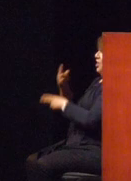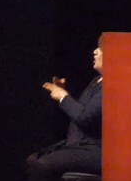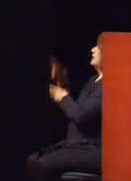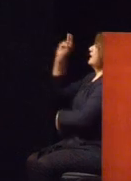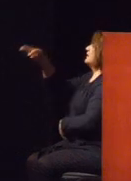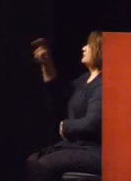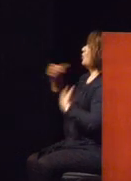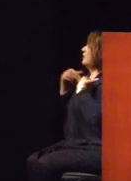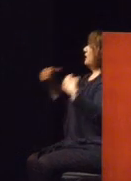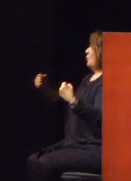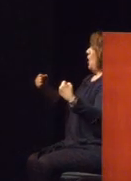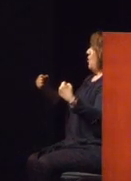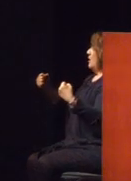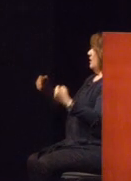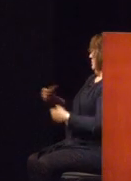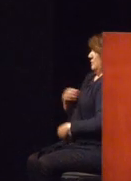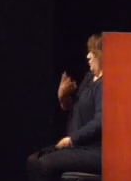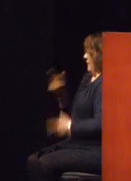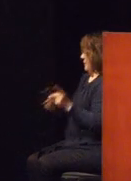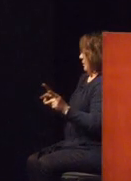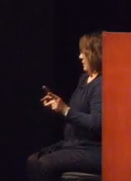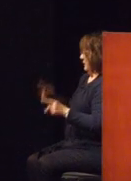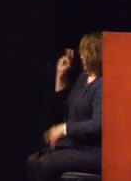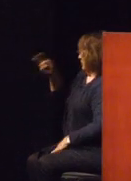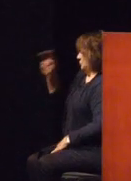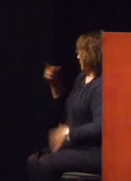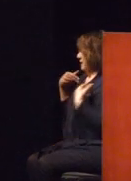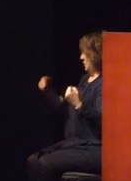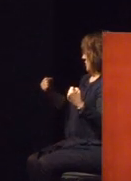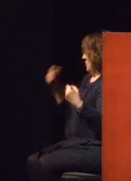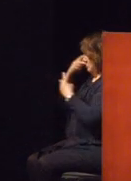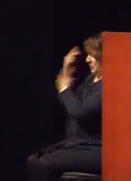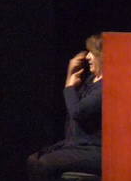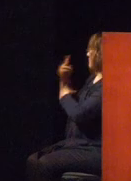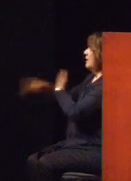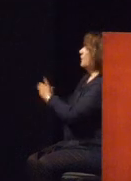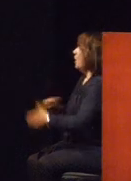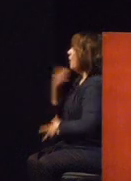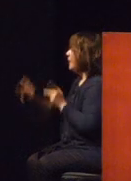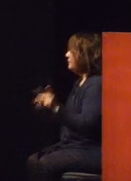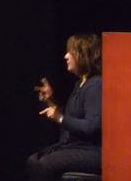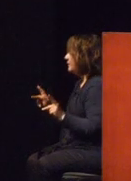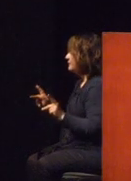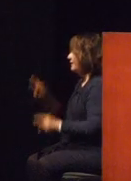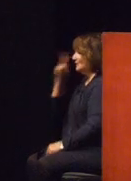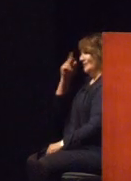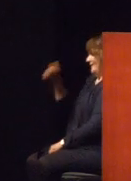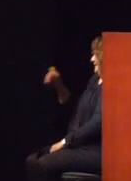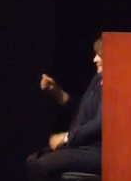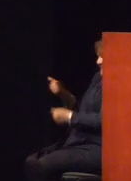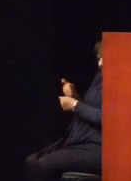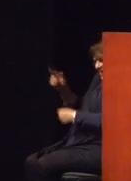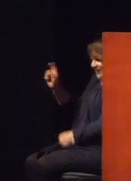see as leaders in our country who are white people. And so I tend to see myself reflected everywhere. But then there's